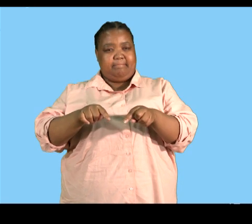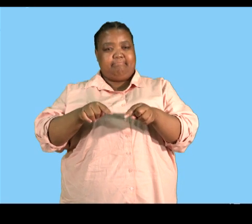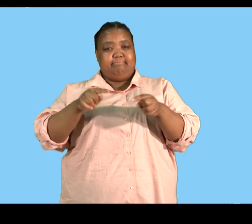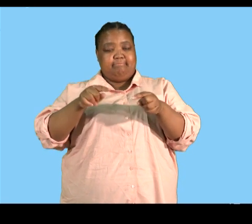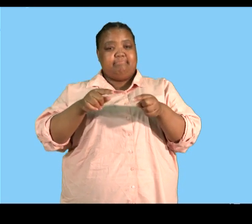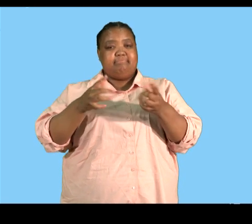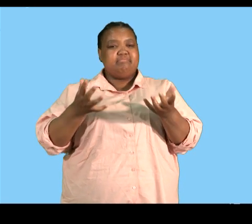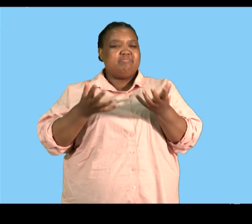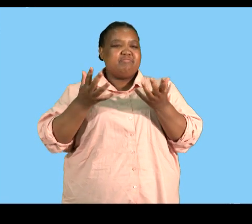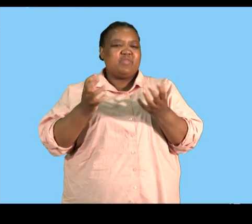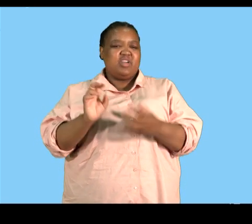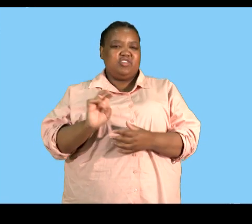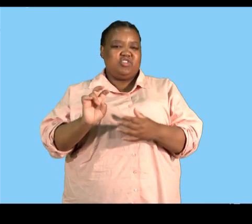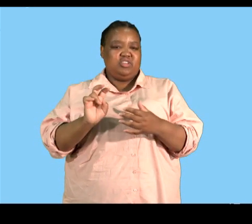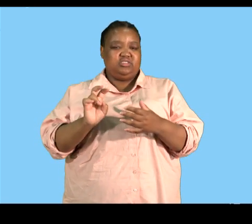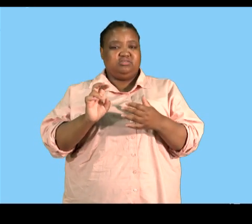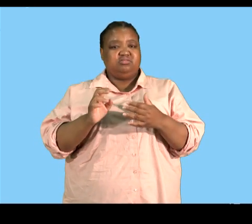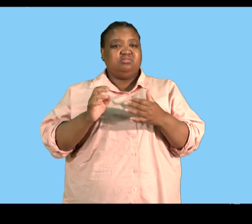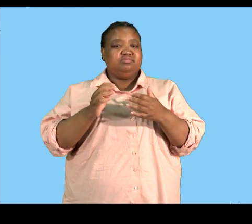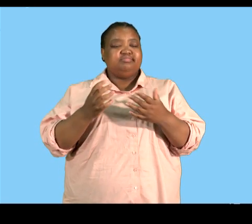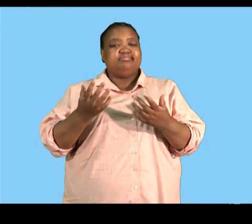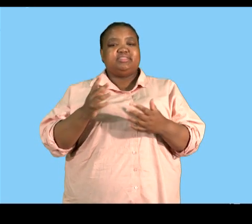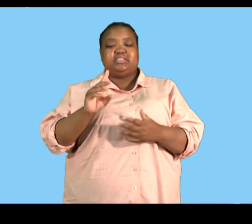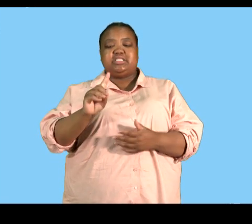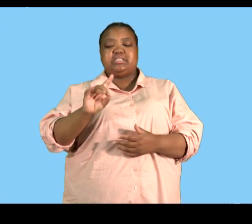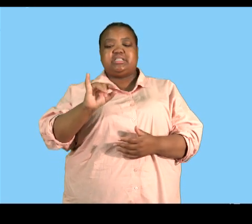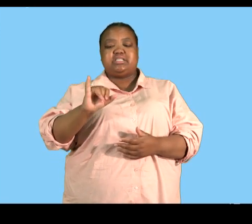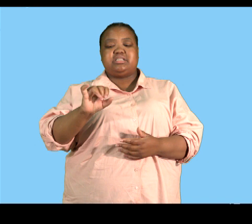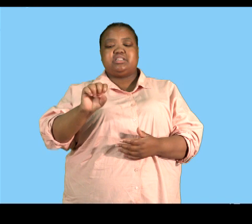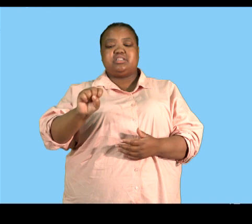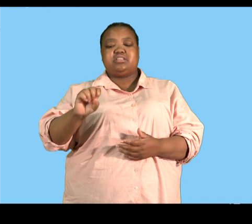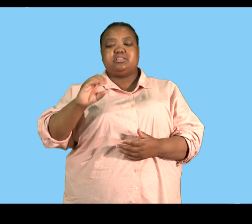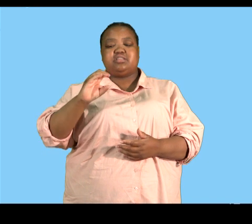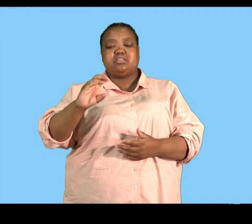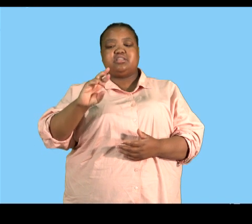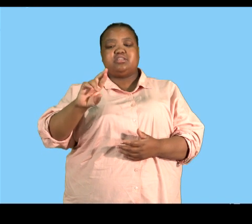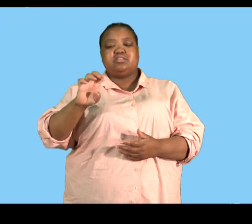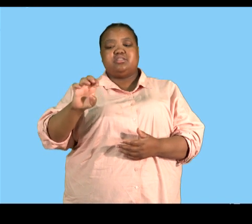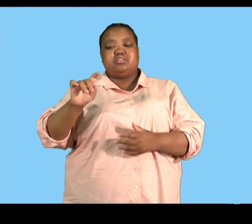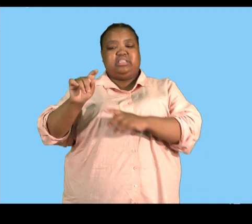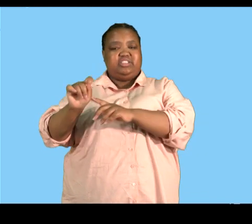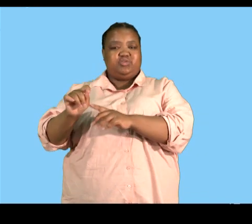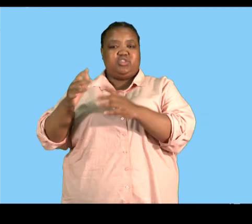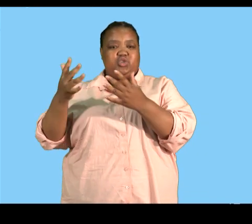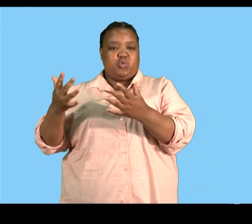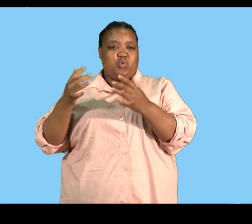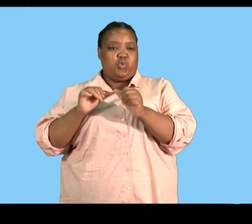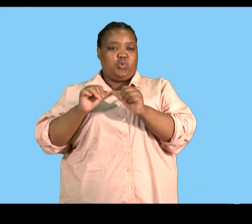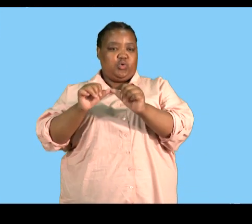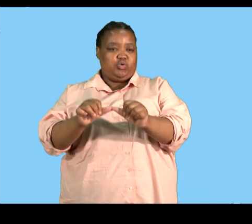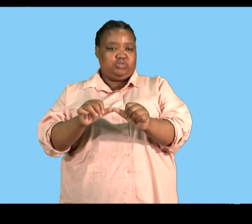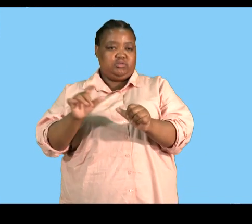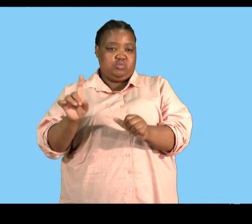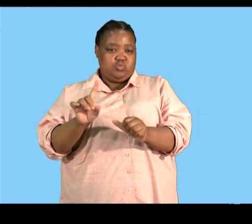be discrete, because the number of people is always regarded as a whole number, because